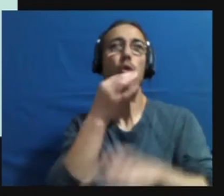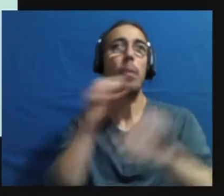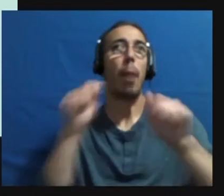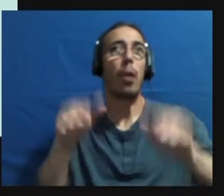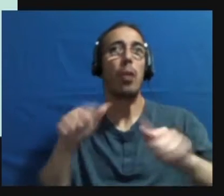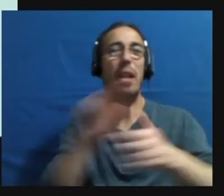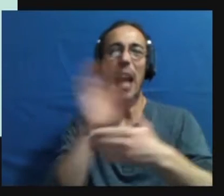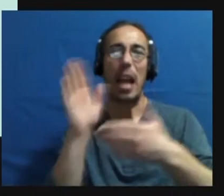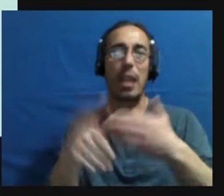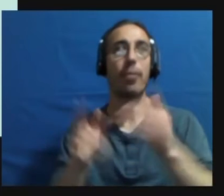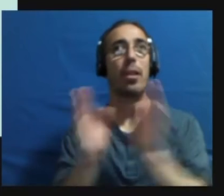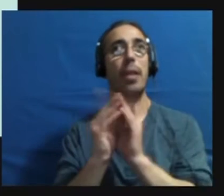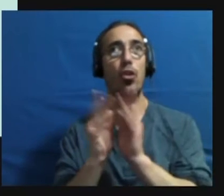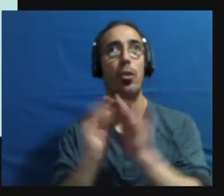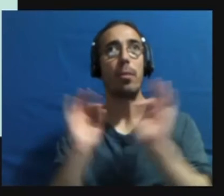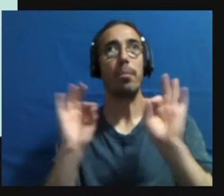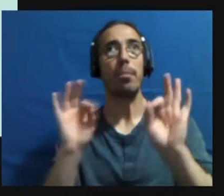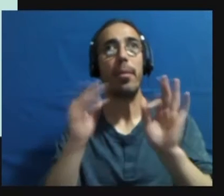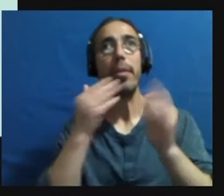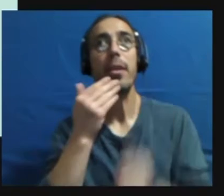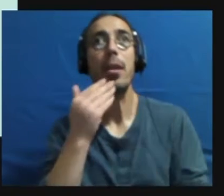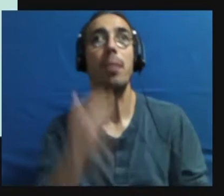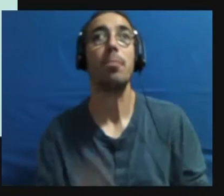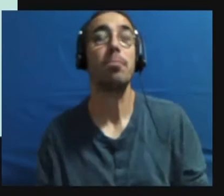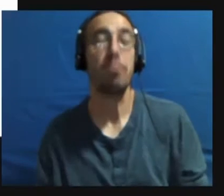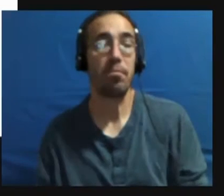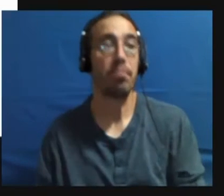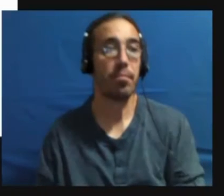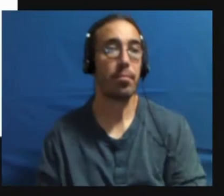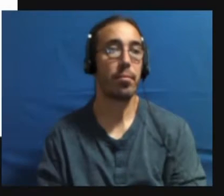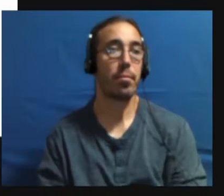session. Let's dive in.